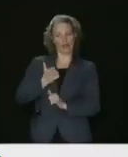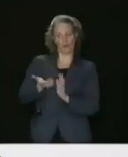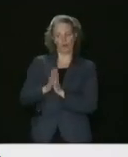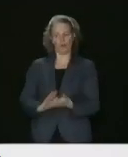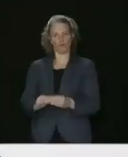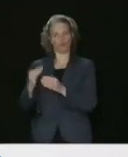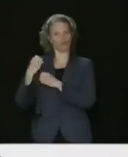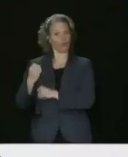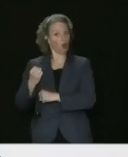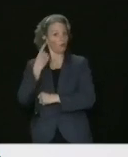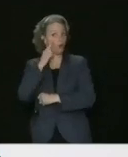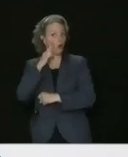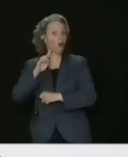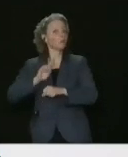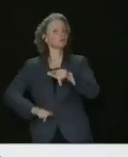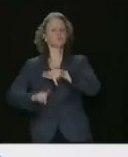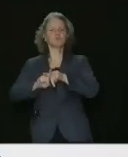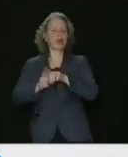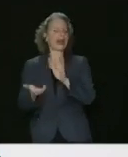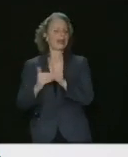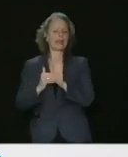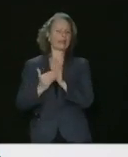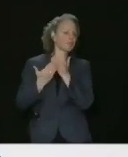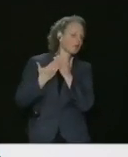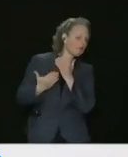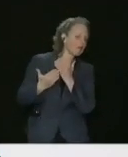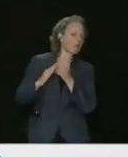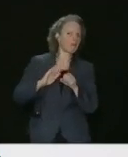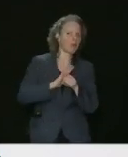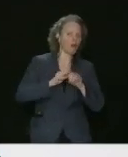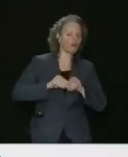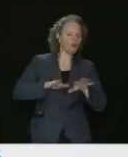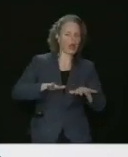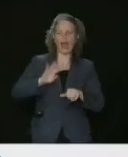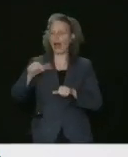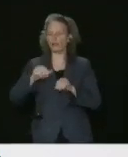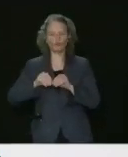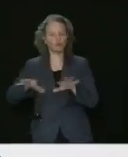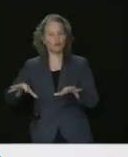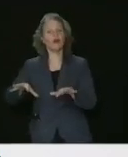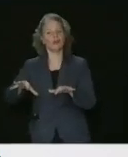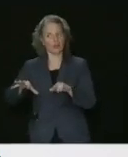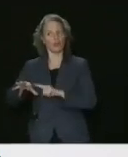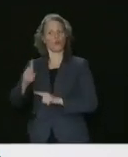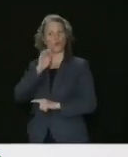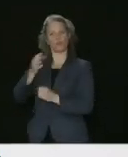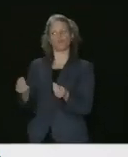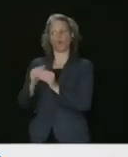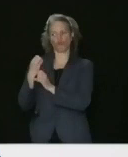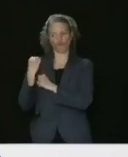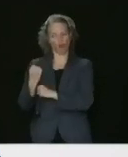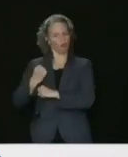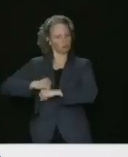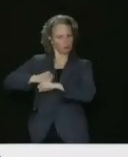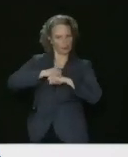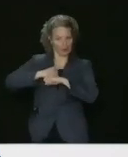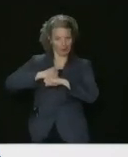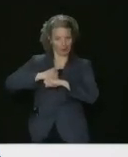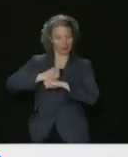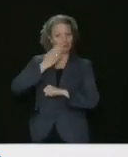Canada's response to any future outbreaks. Ladies and gentlemen, Canada has the